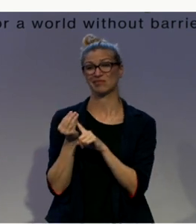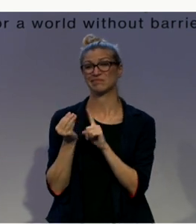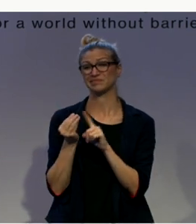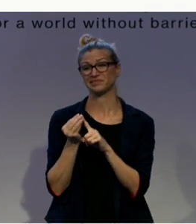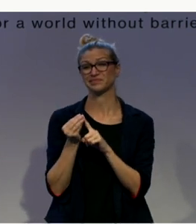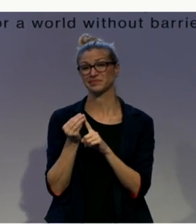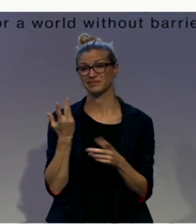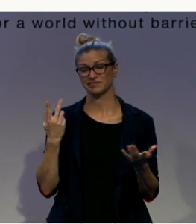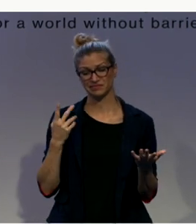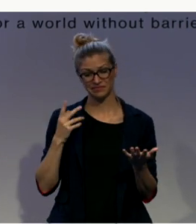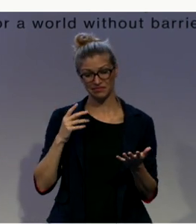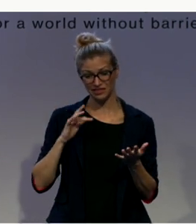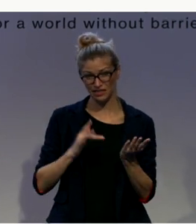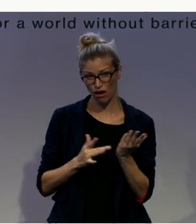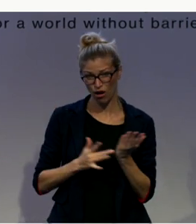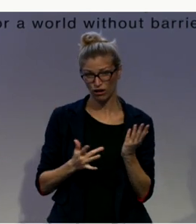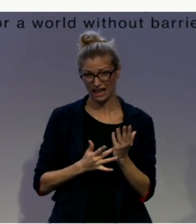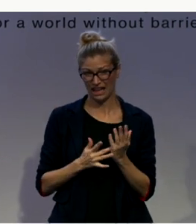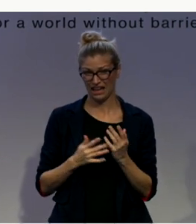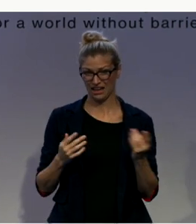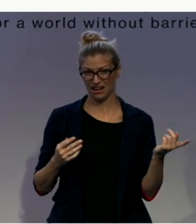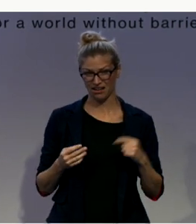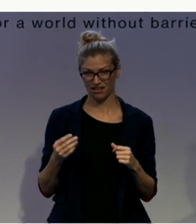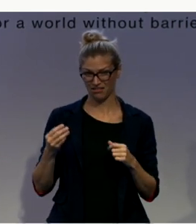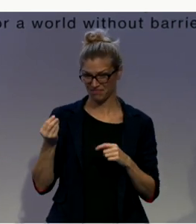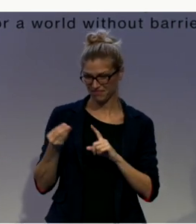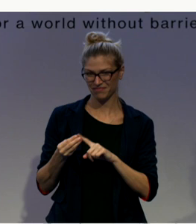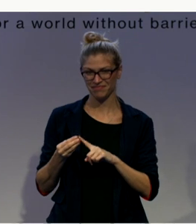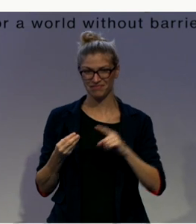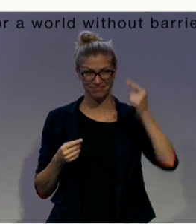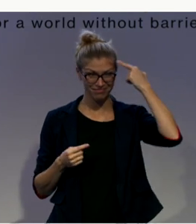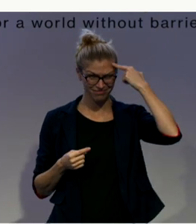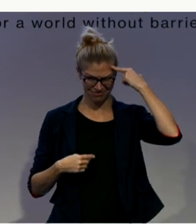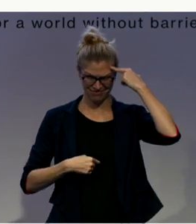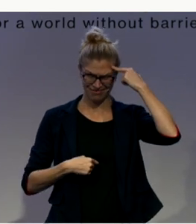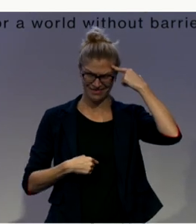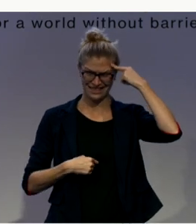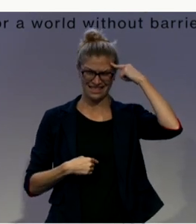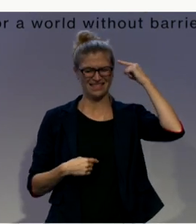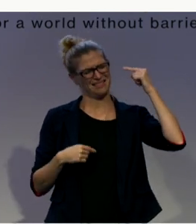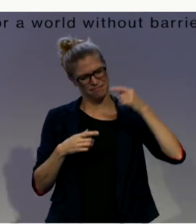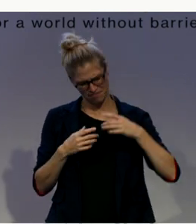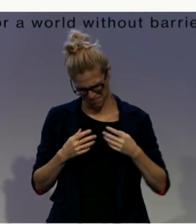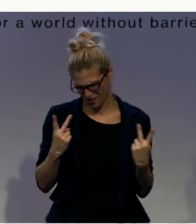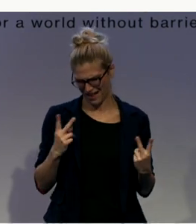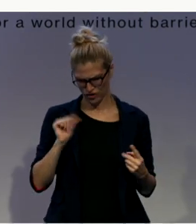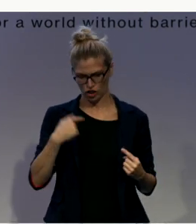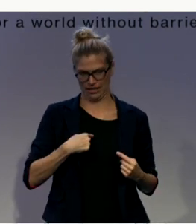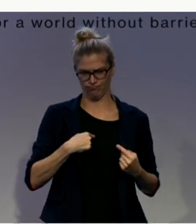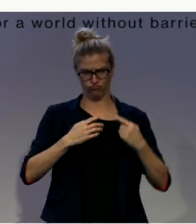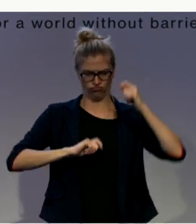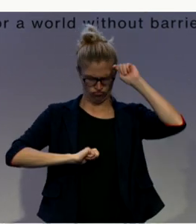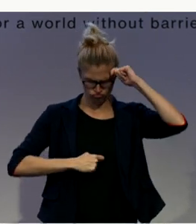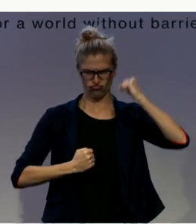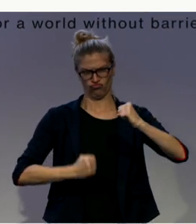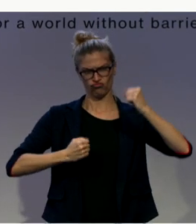this comes, but the mindset is the key, because you can give somebody something, but you don't really believe that.